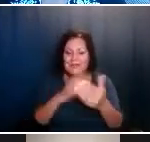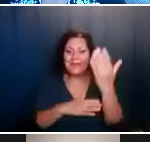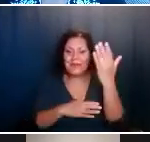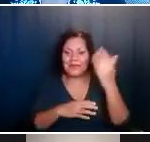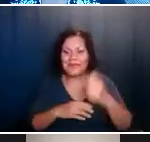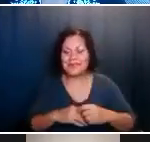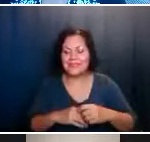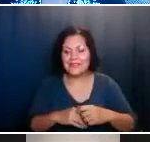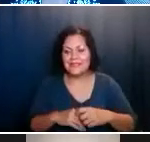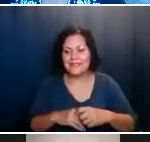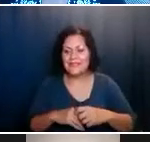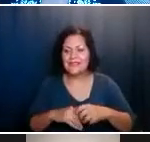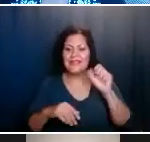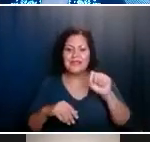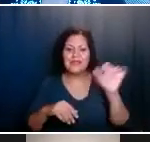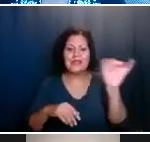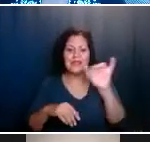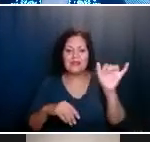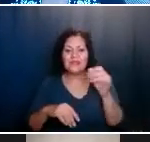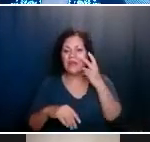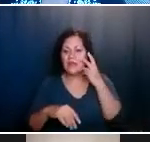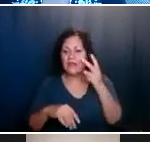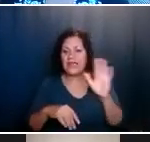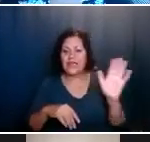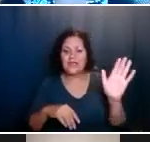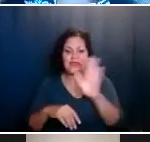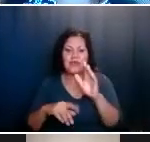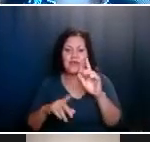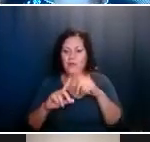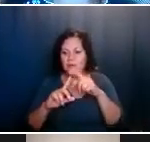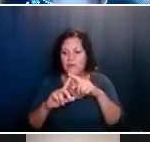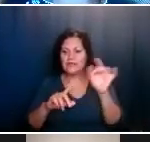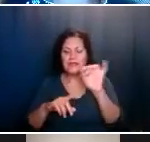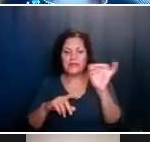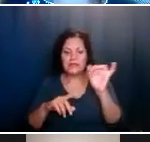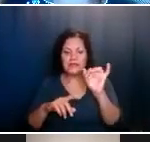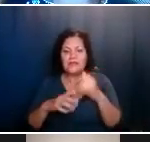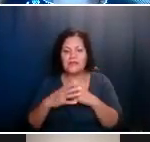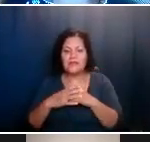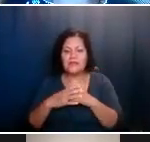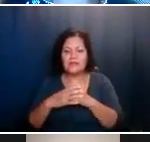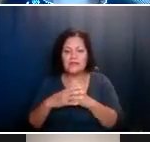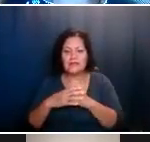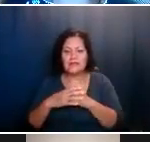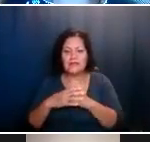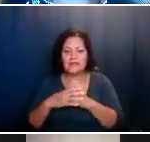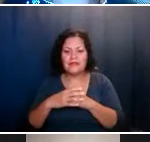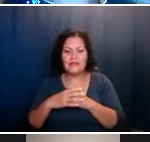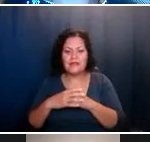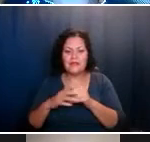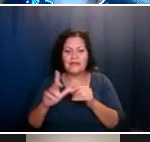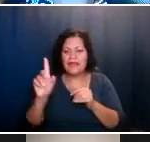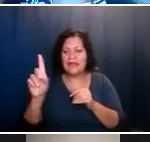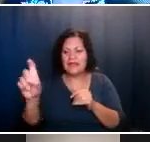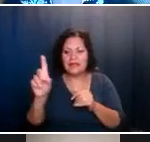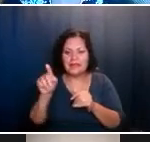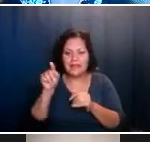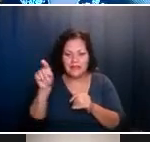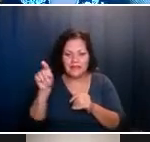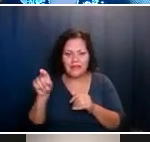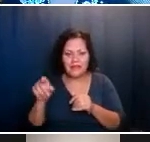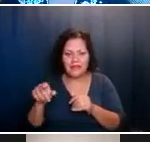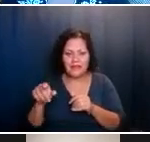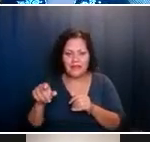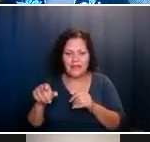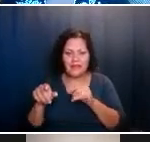And you can also look at just your points as well by clicking on this button right up here, and it's just going to pull up